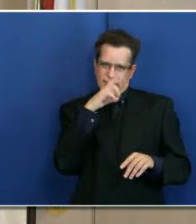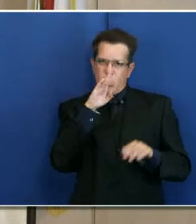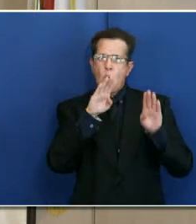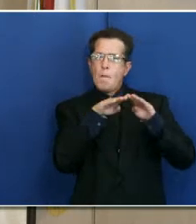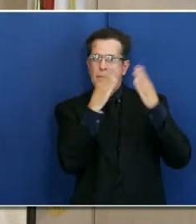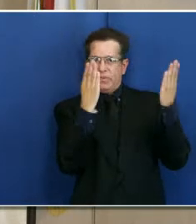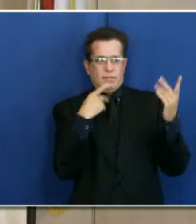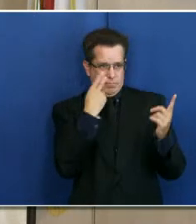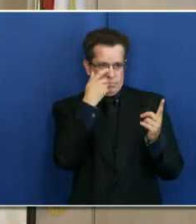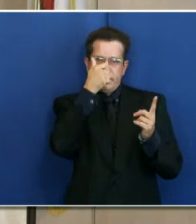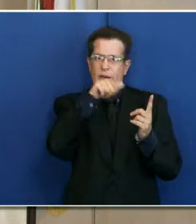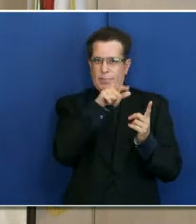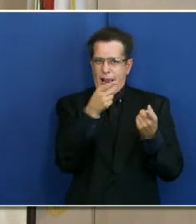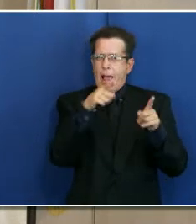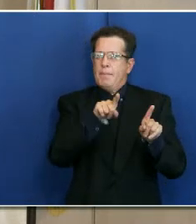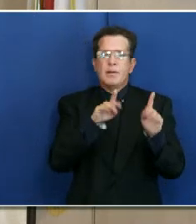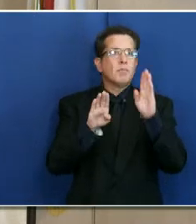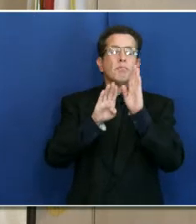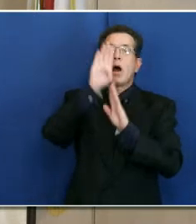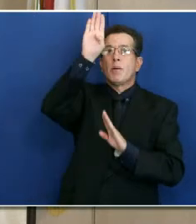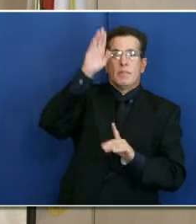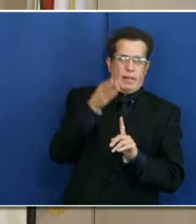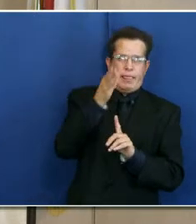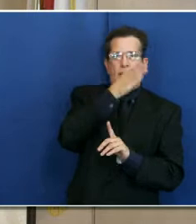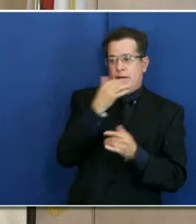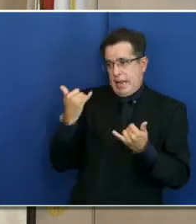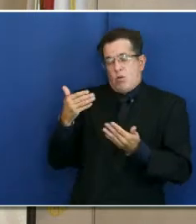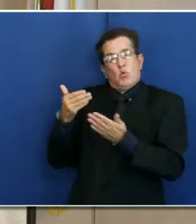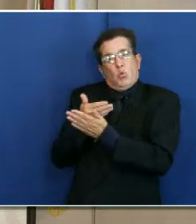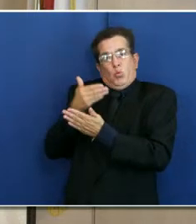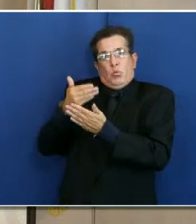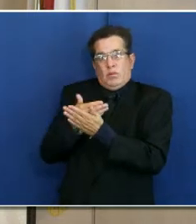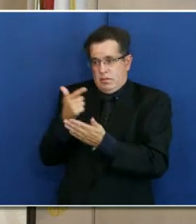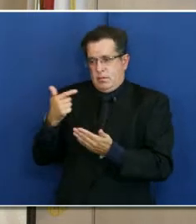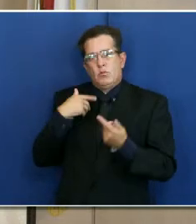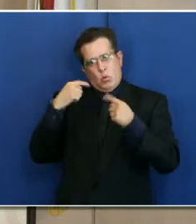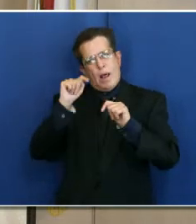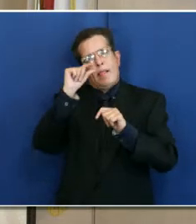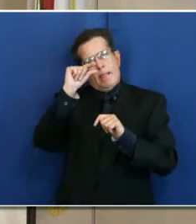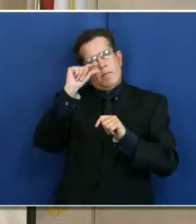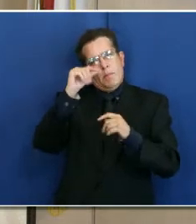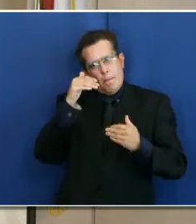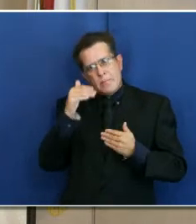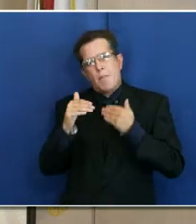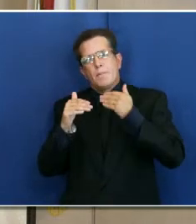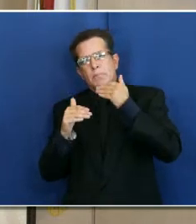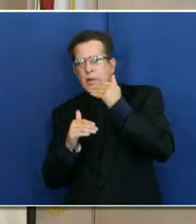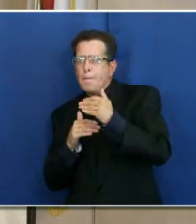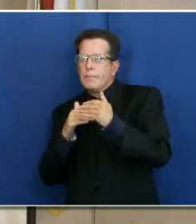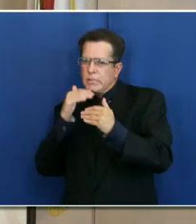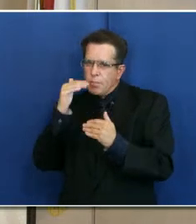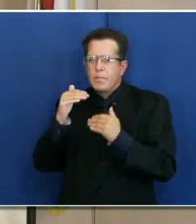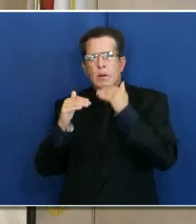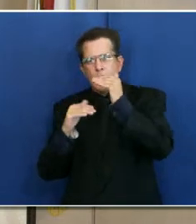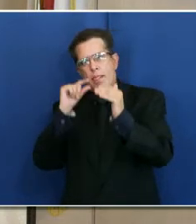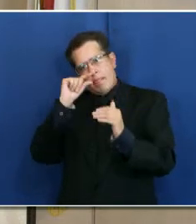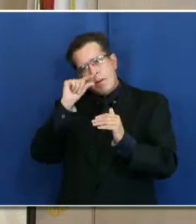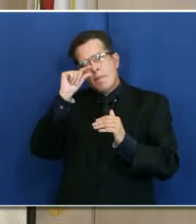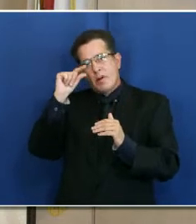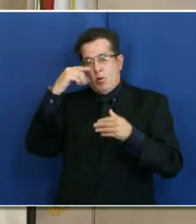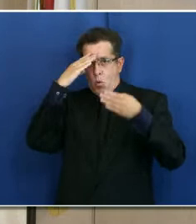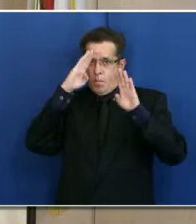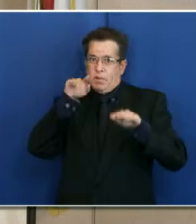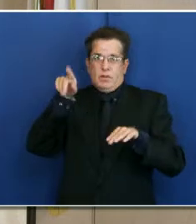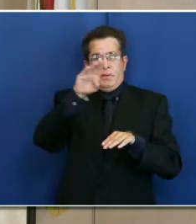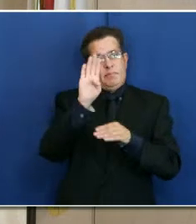know what happened there. So this is a new approach, a gradual approach, and we hope our businesses can hang